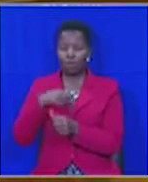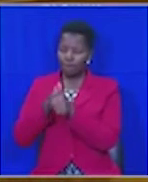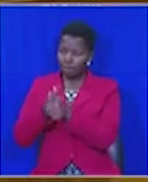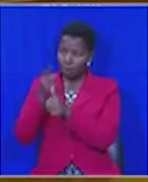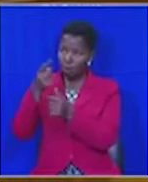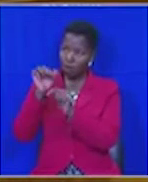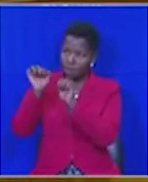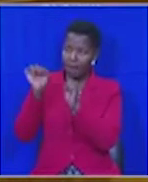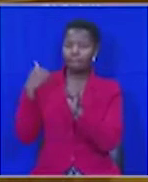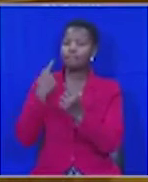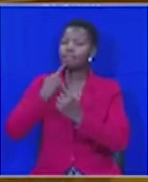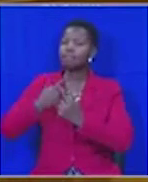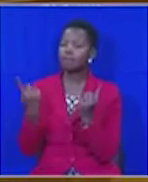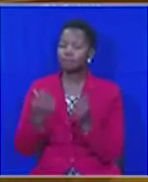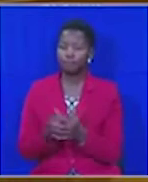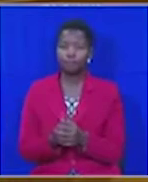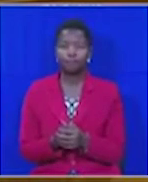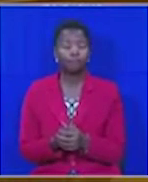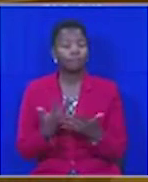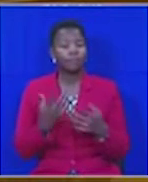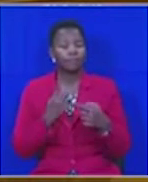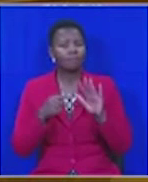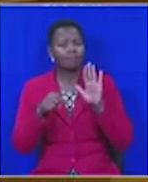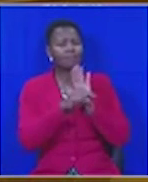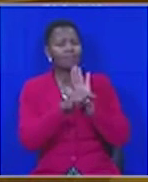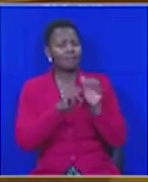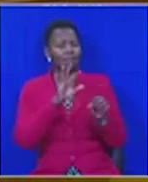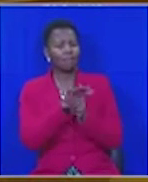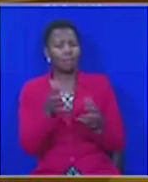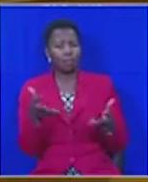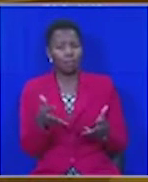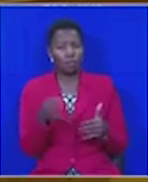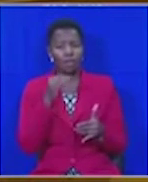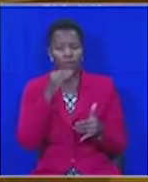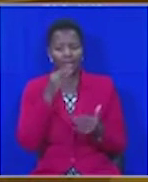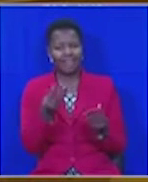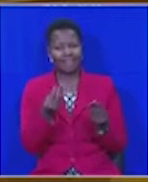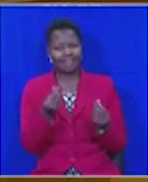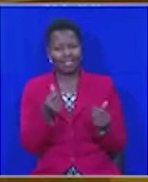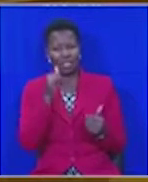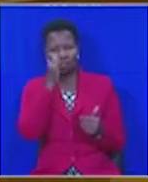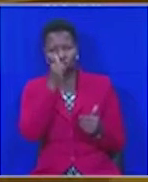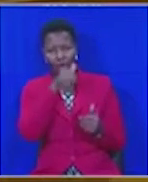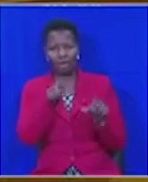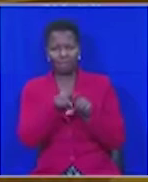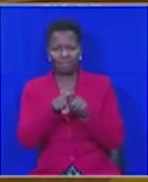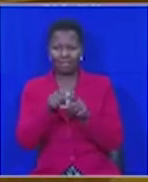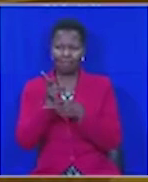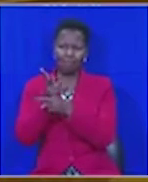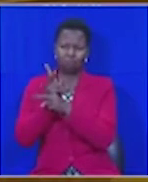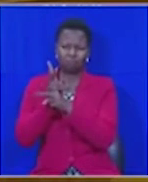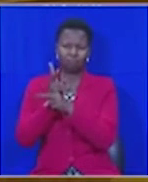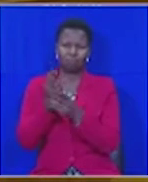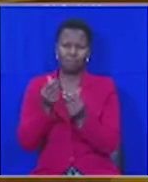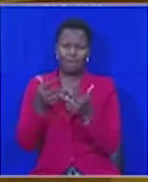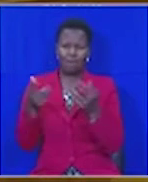The consequences, honorable members, of financial crime and related money laundering and similar of such criminal